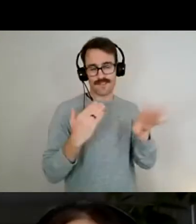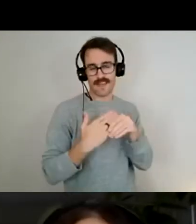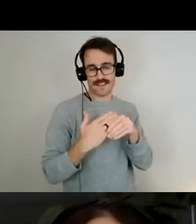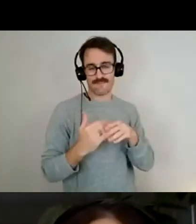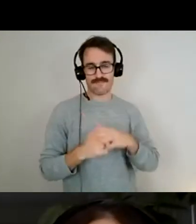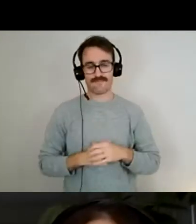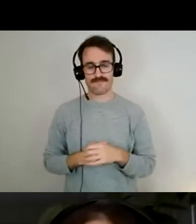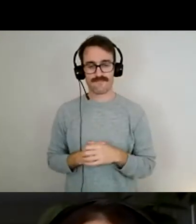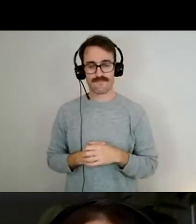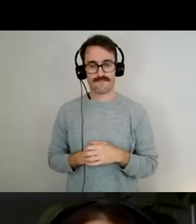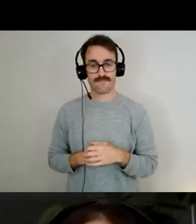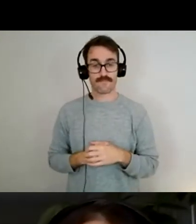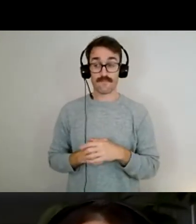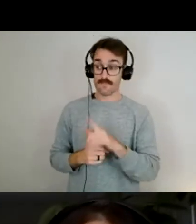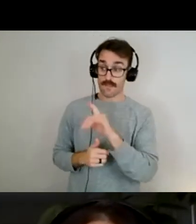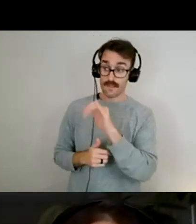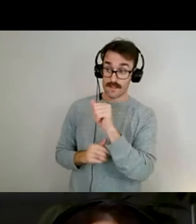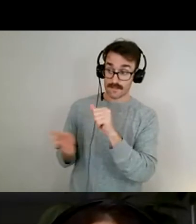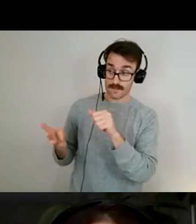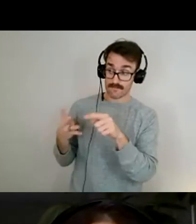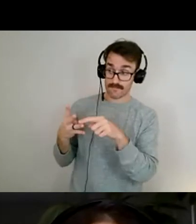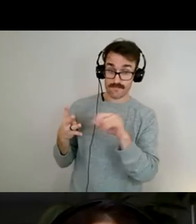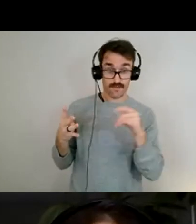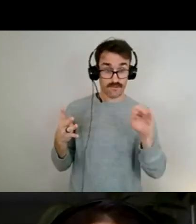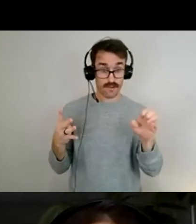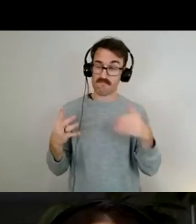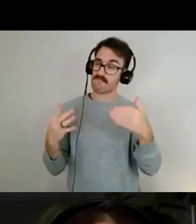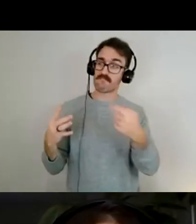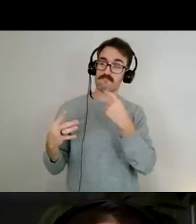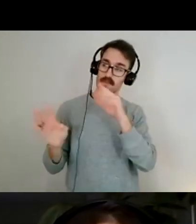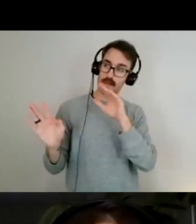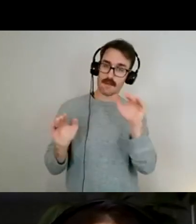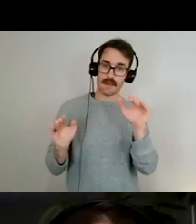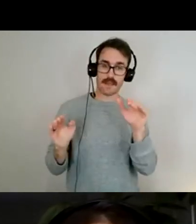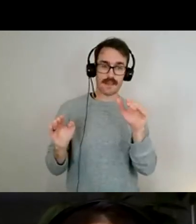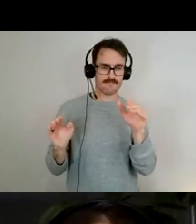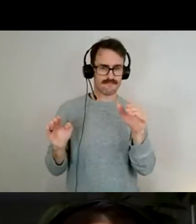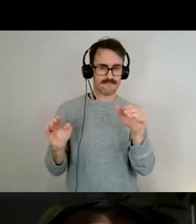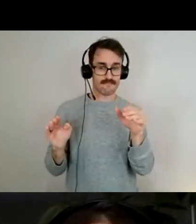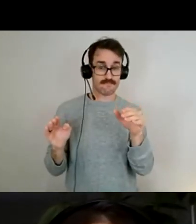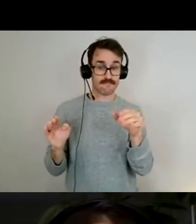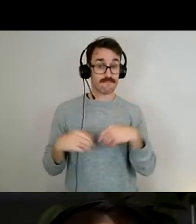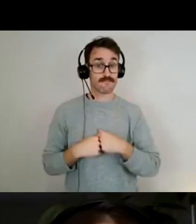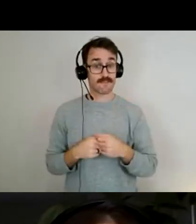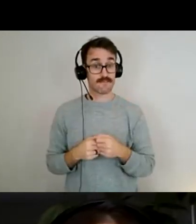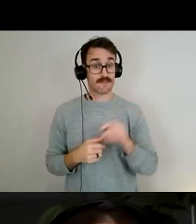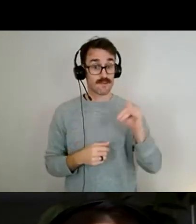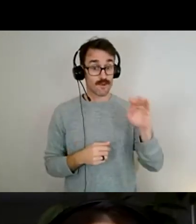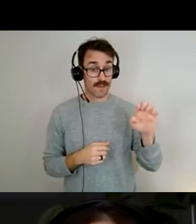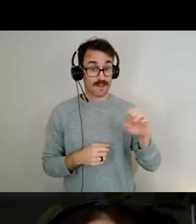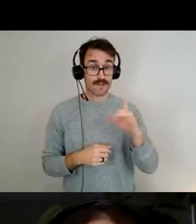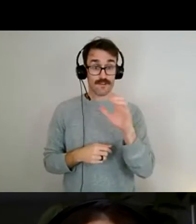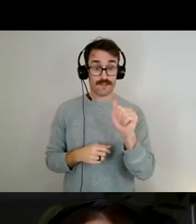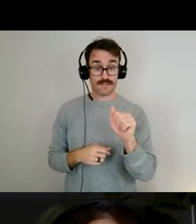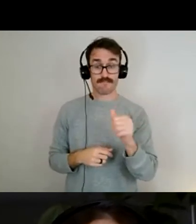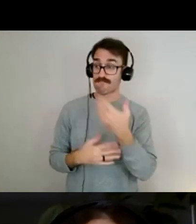Right. Lisa and Jane wanted to invite you to say goodbye, but Joanne and Chris, our sign language interpreters, you